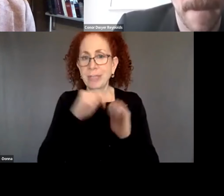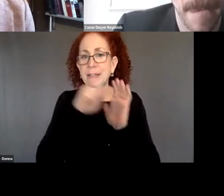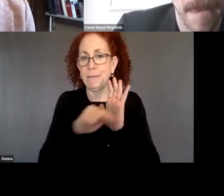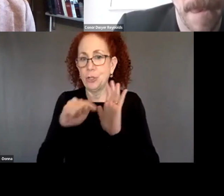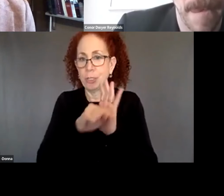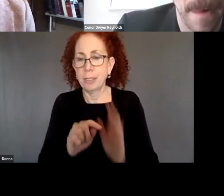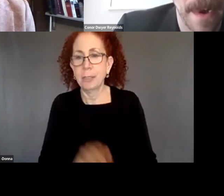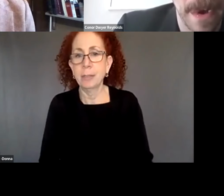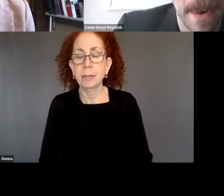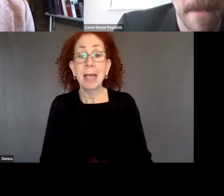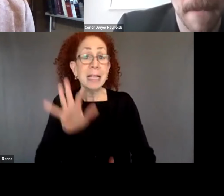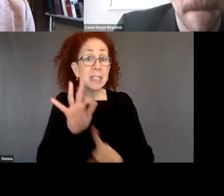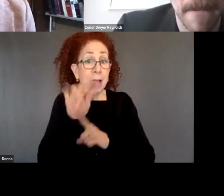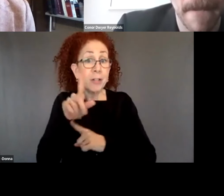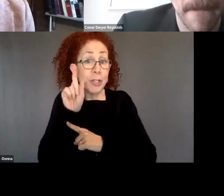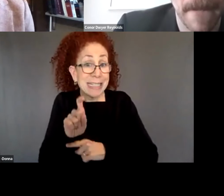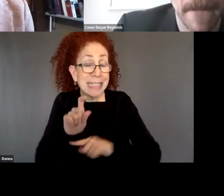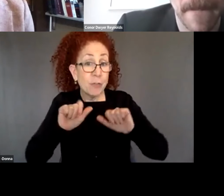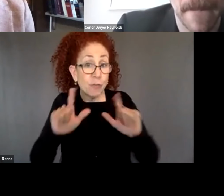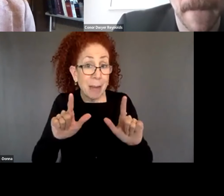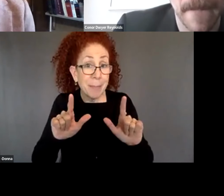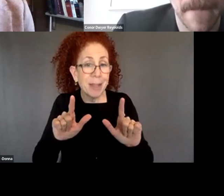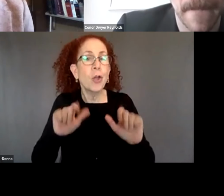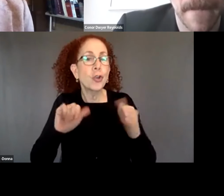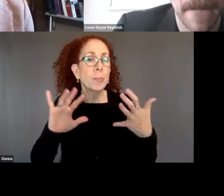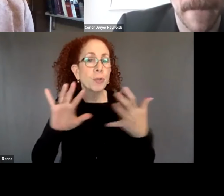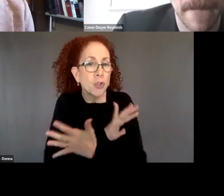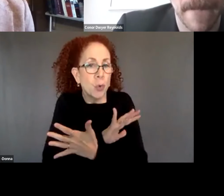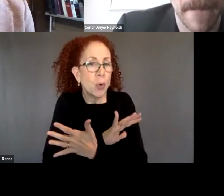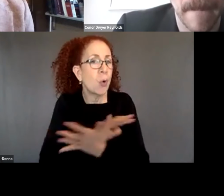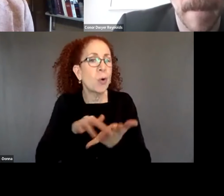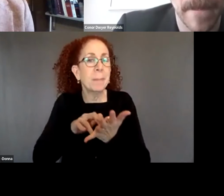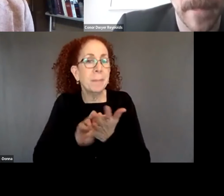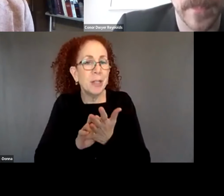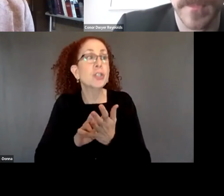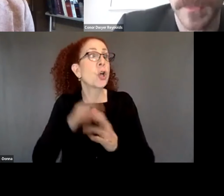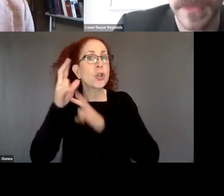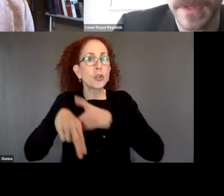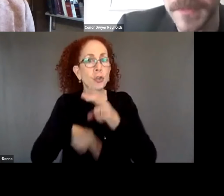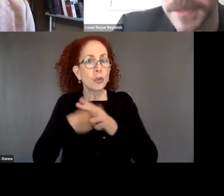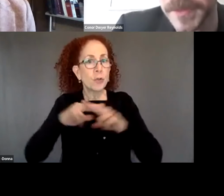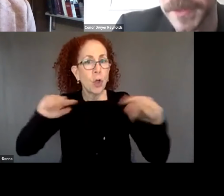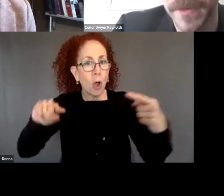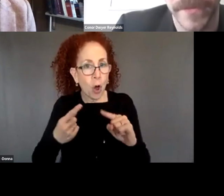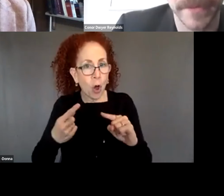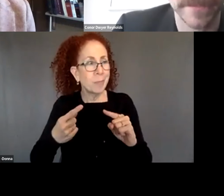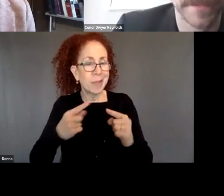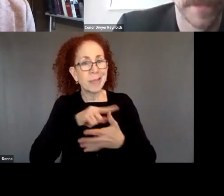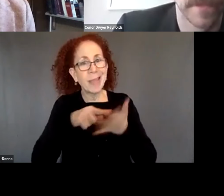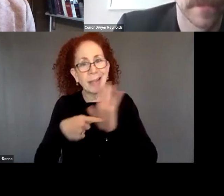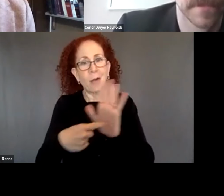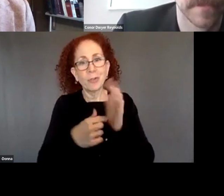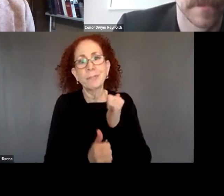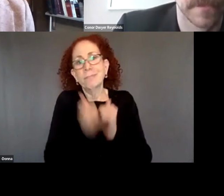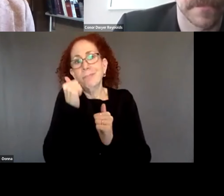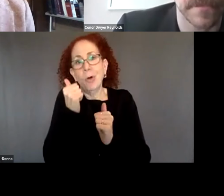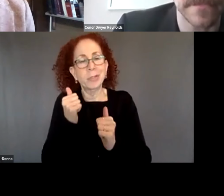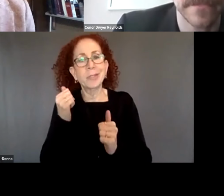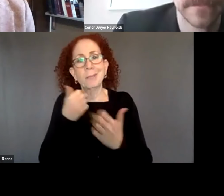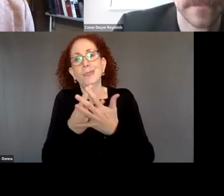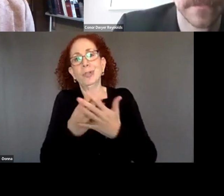Special needs framing may obscure or diminish the universal harms that characterize much of prison life and